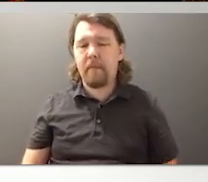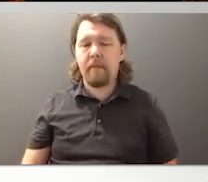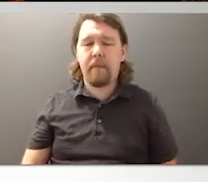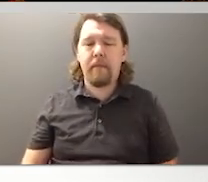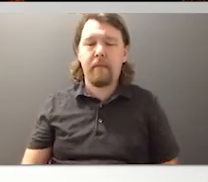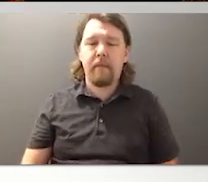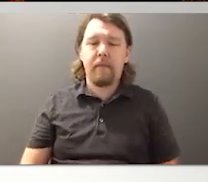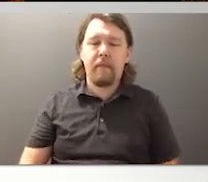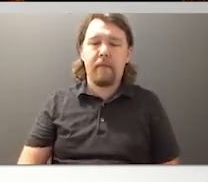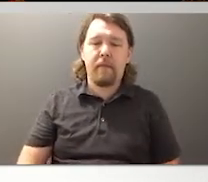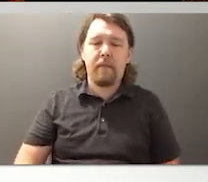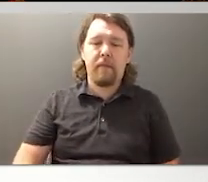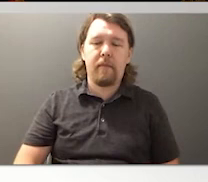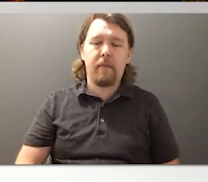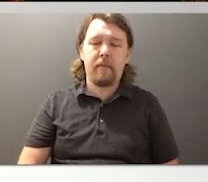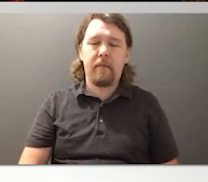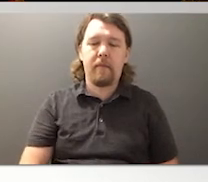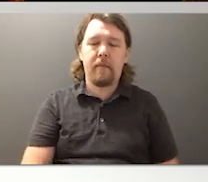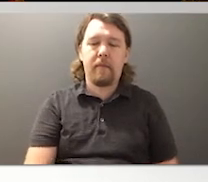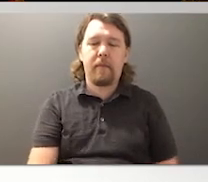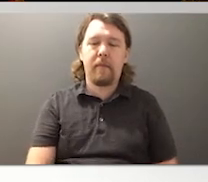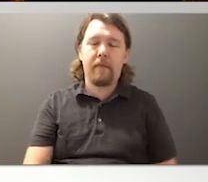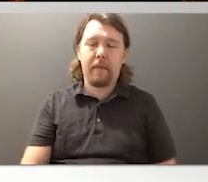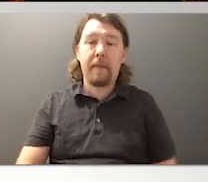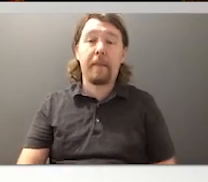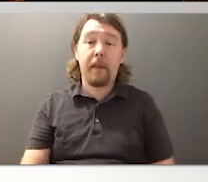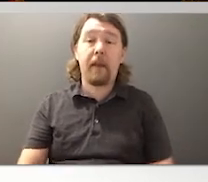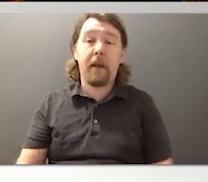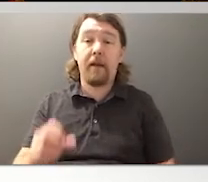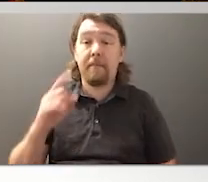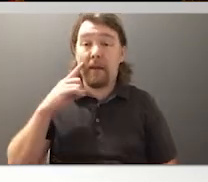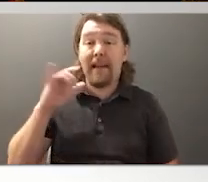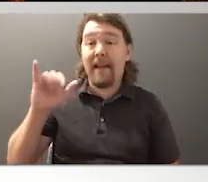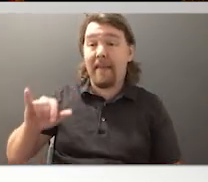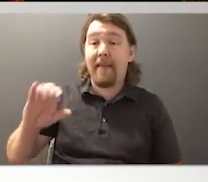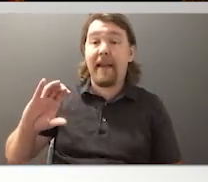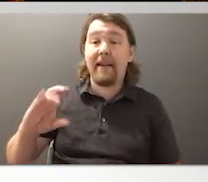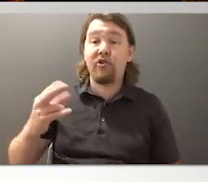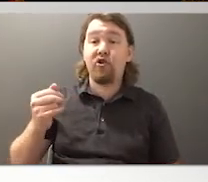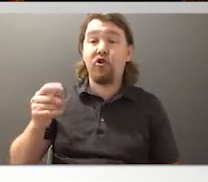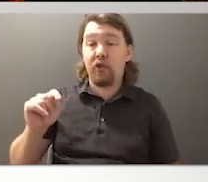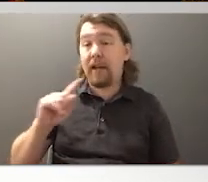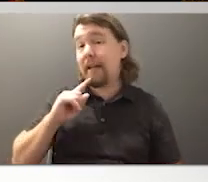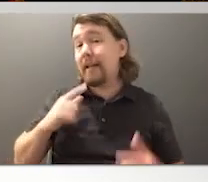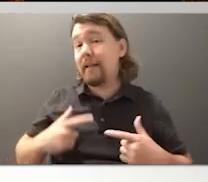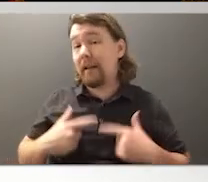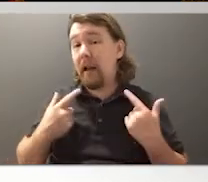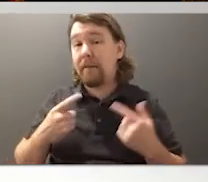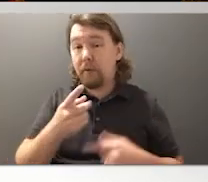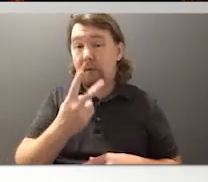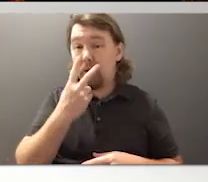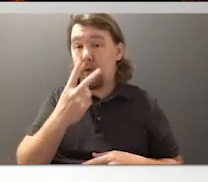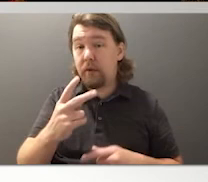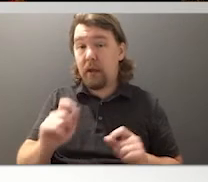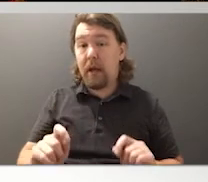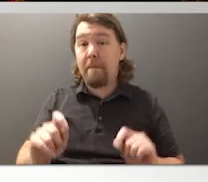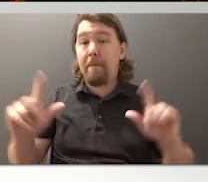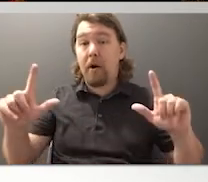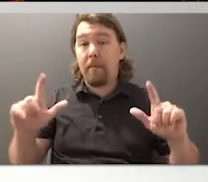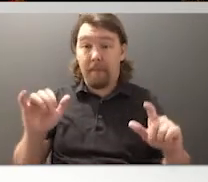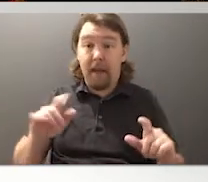and so it's not because there's not I've done it's different hours a day, different times. That's not what's happening. Yeah, because we do have live